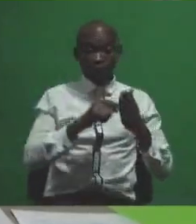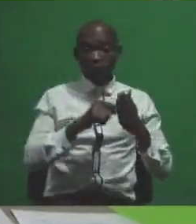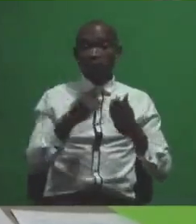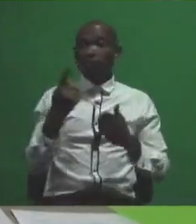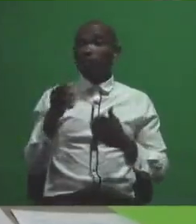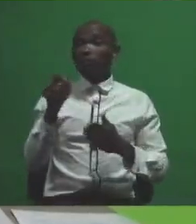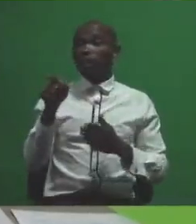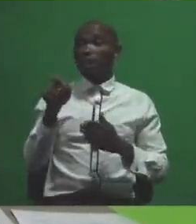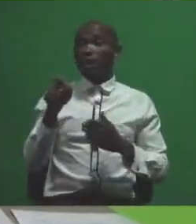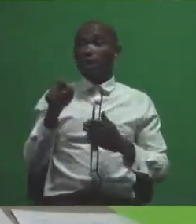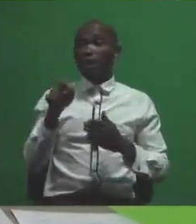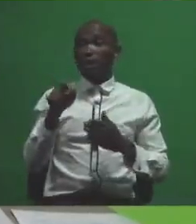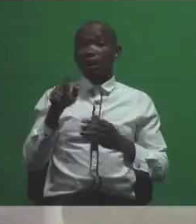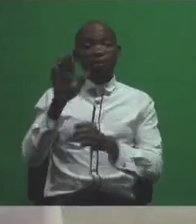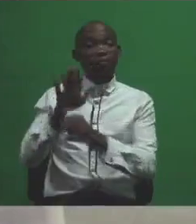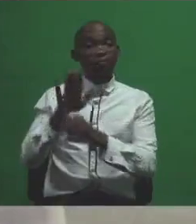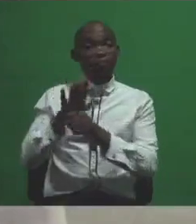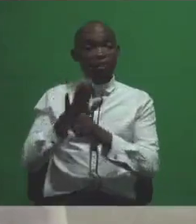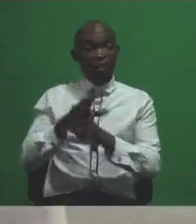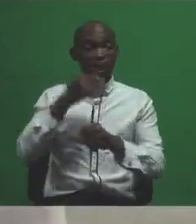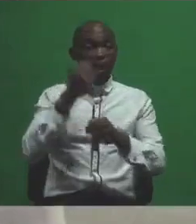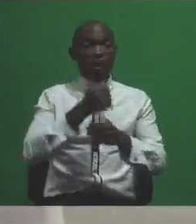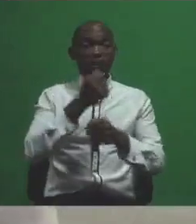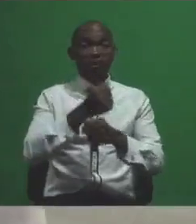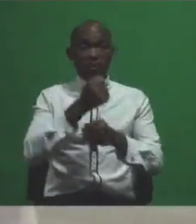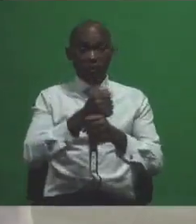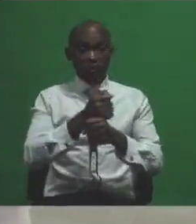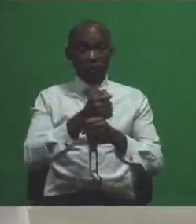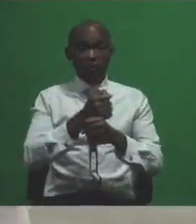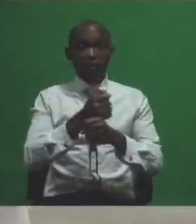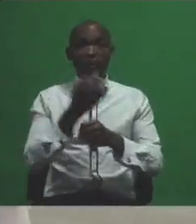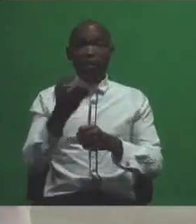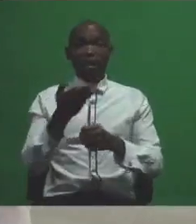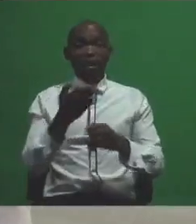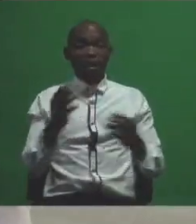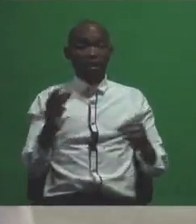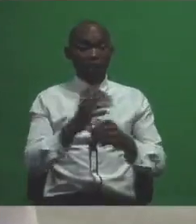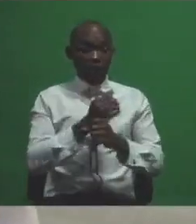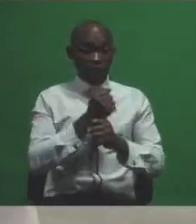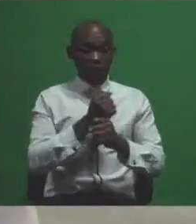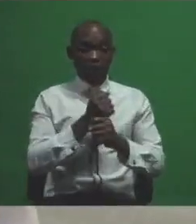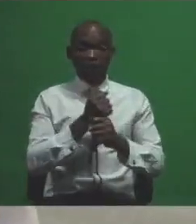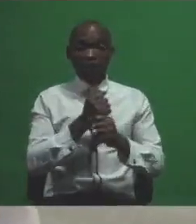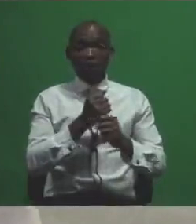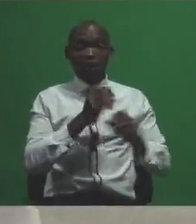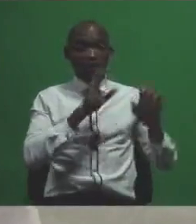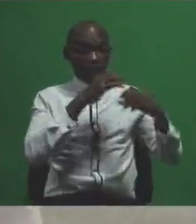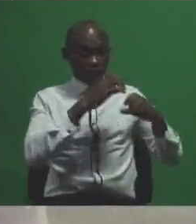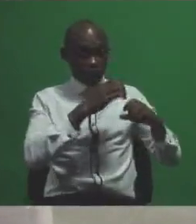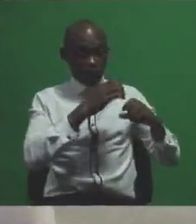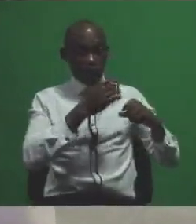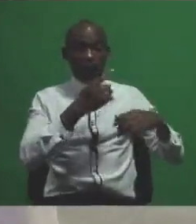there are a lot or more than one activity. While they are taking or carrying out